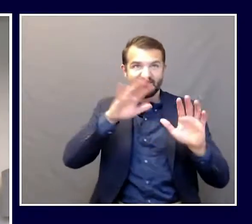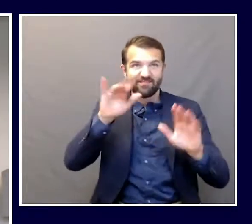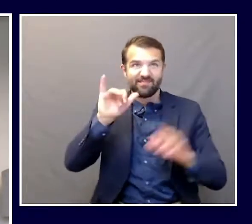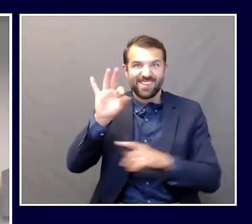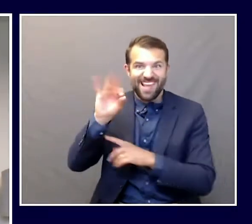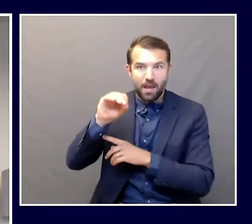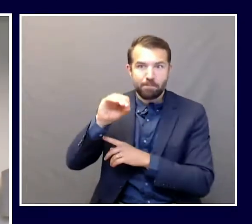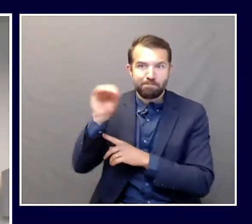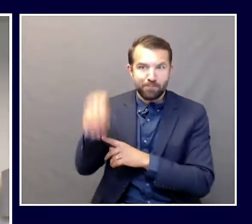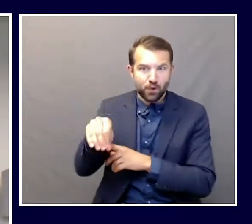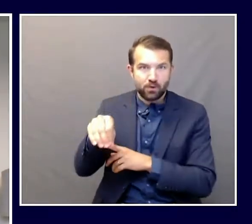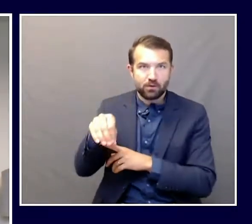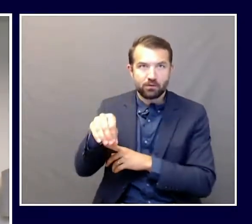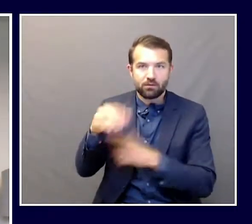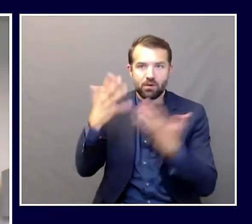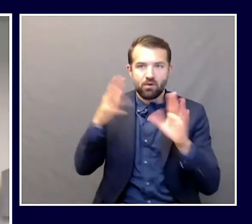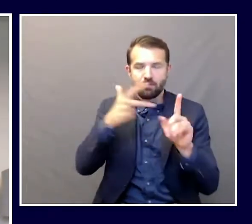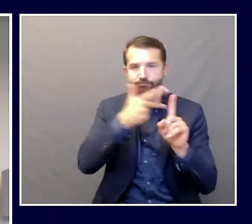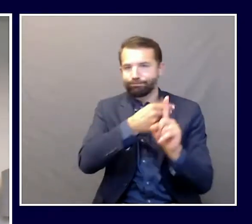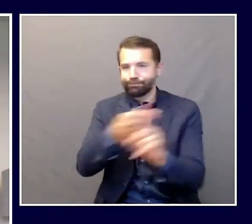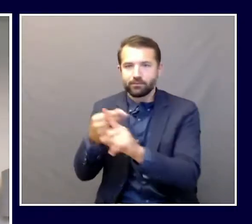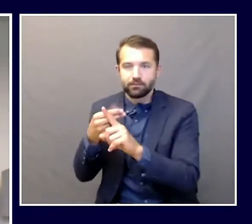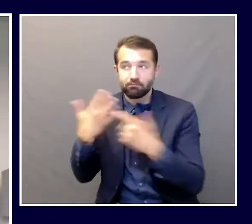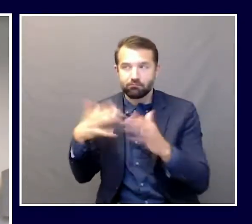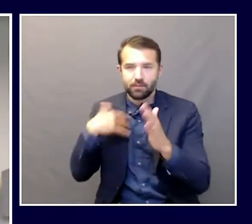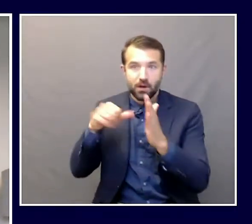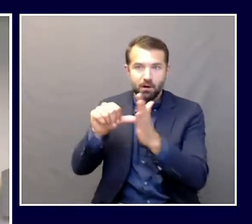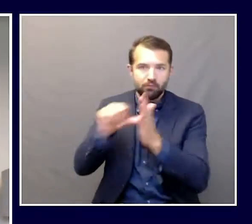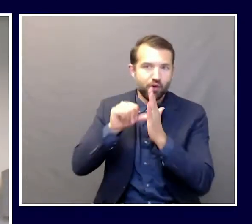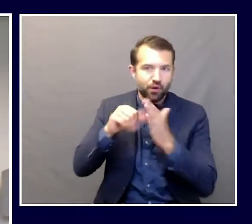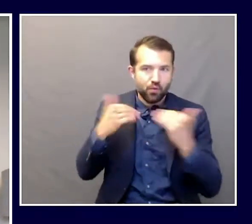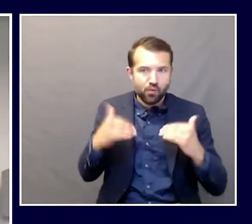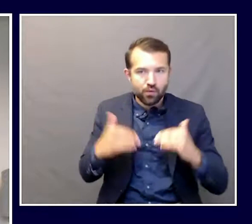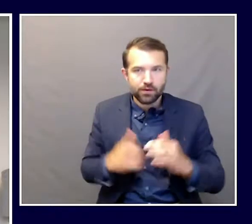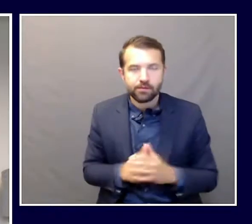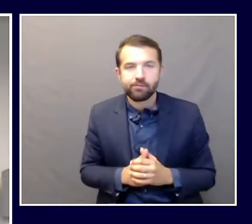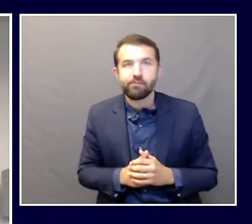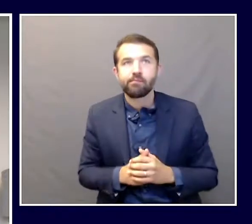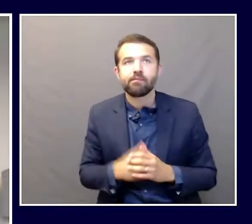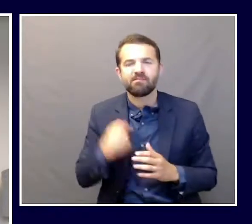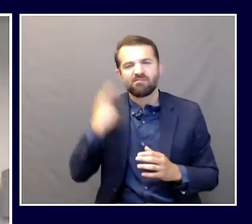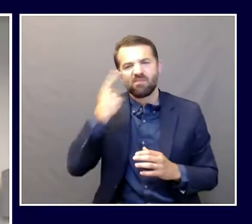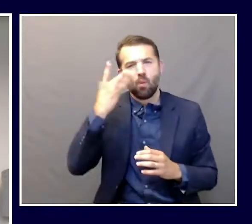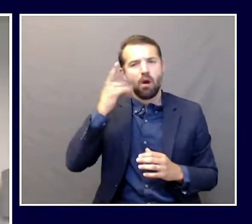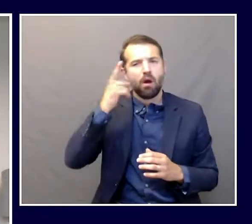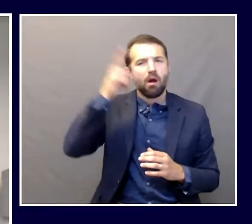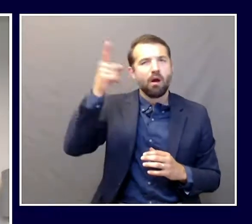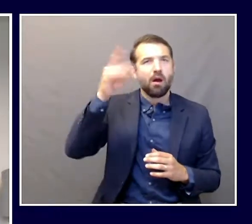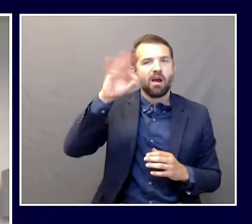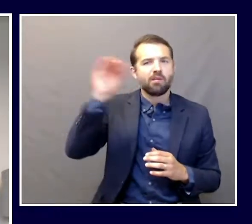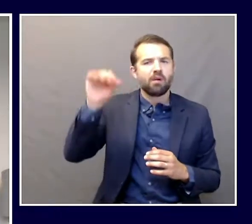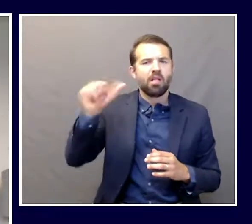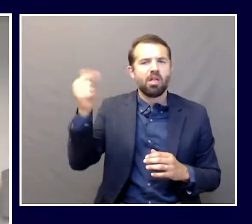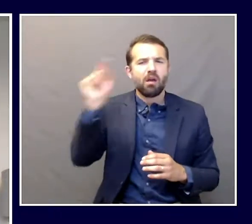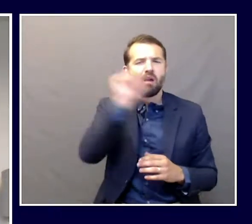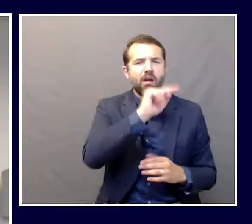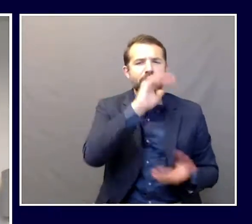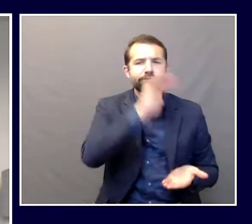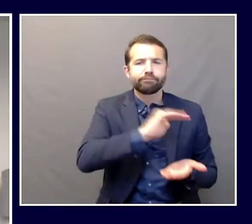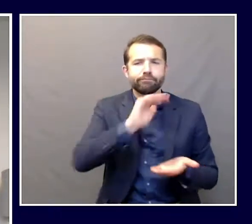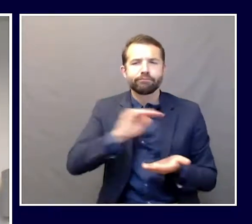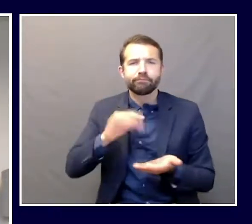something like a mandate, I want to know what's driving these differences in the first instance. Of course, we've talked about some of these other policy